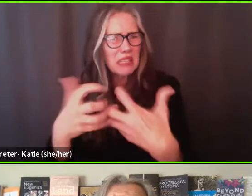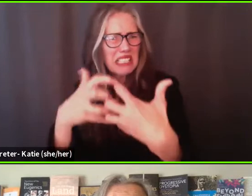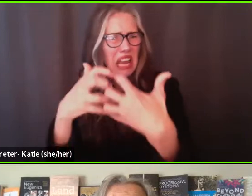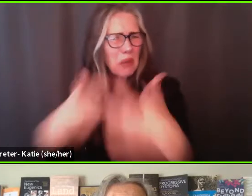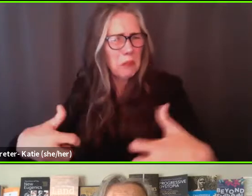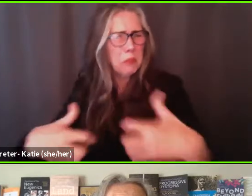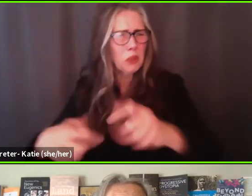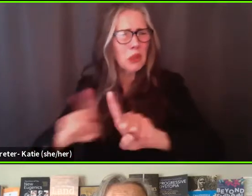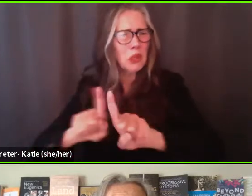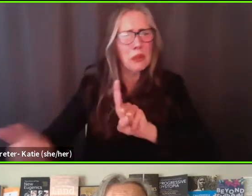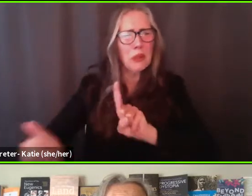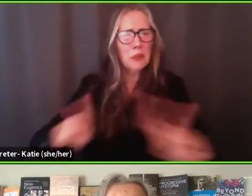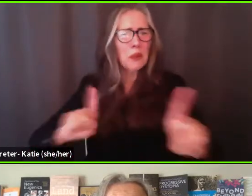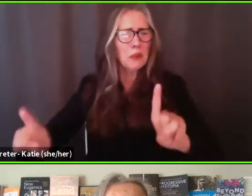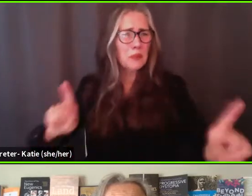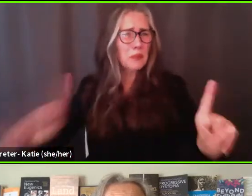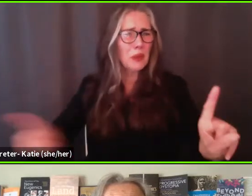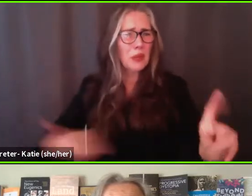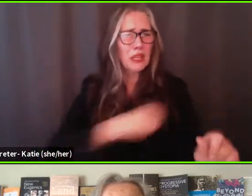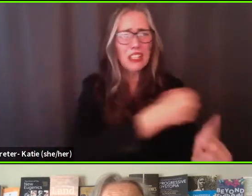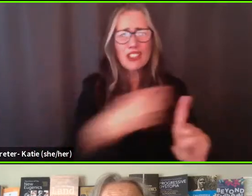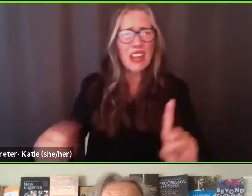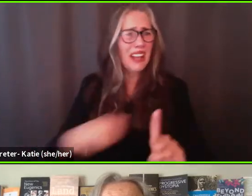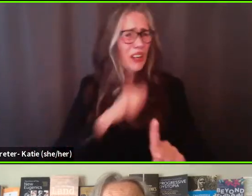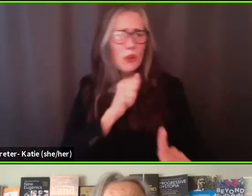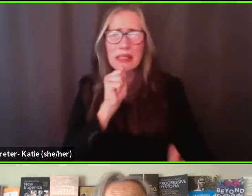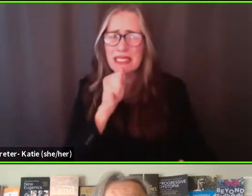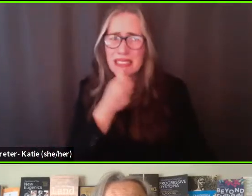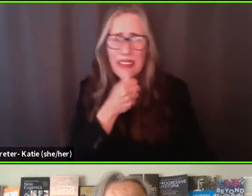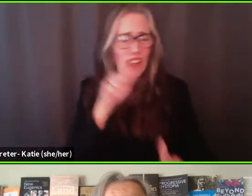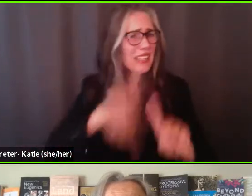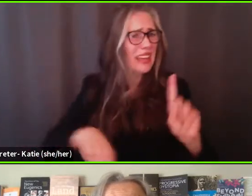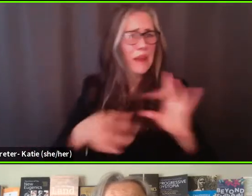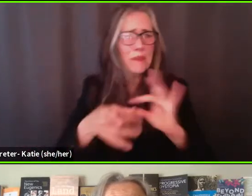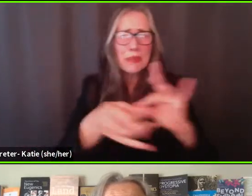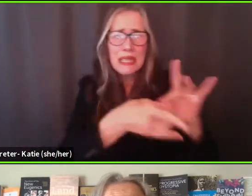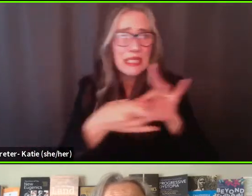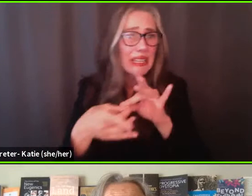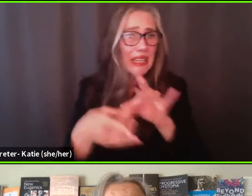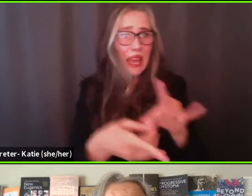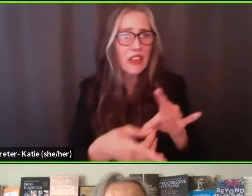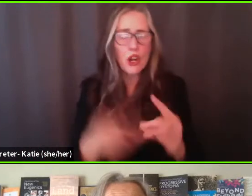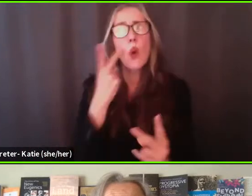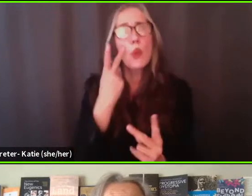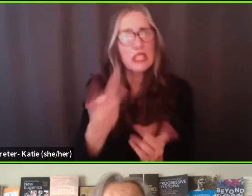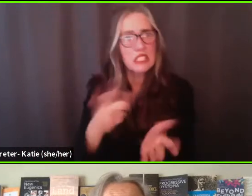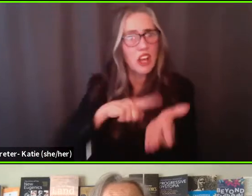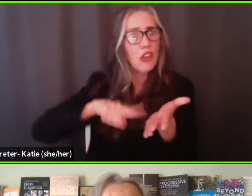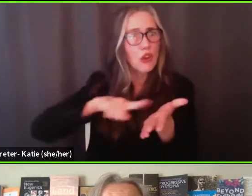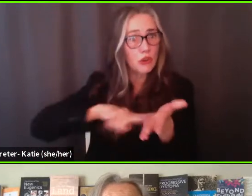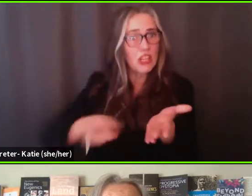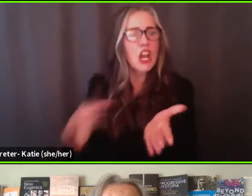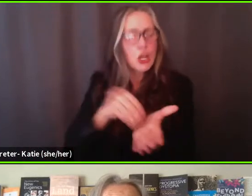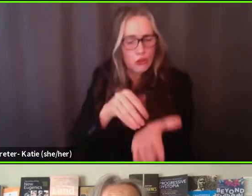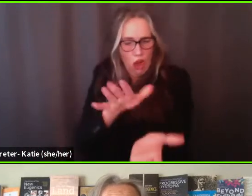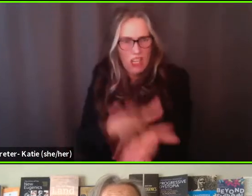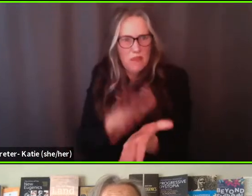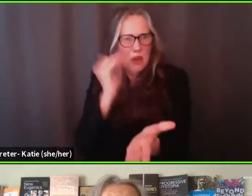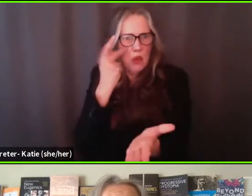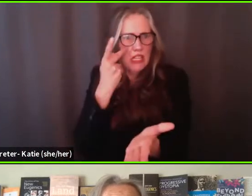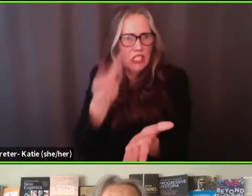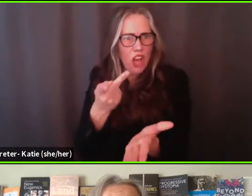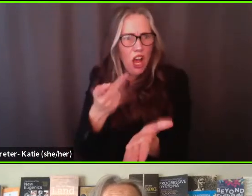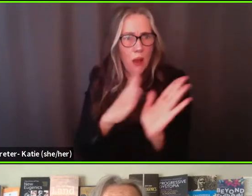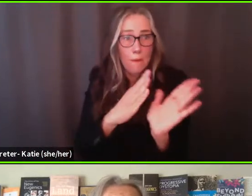network of peers researching problems that we were able to then document a pattern of force and